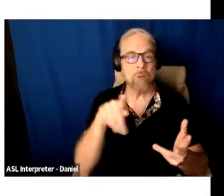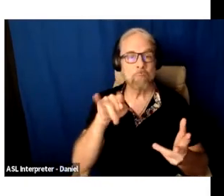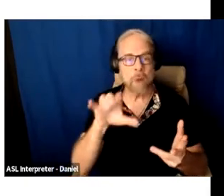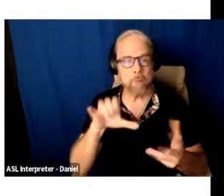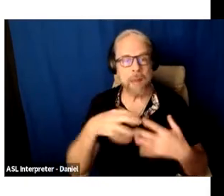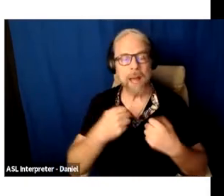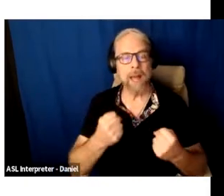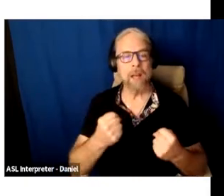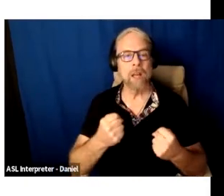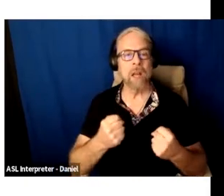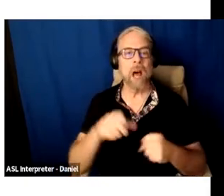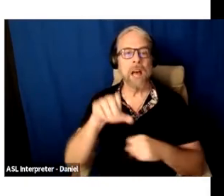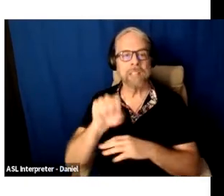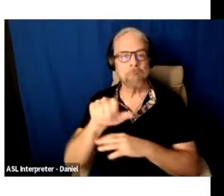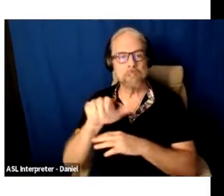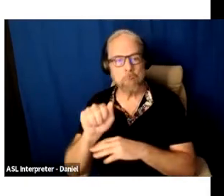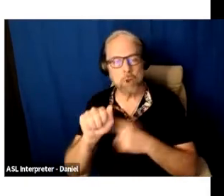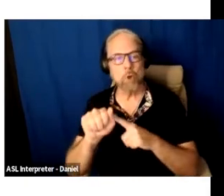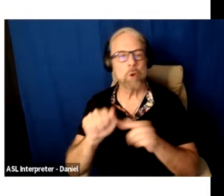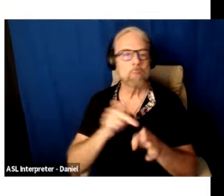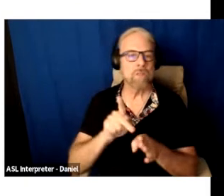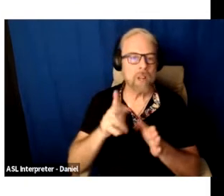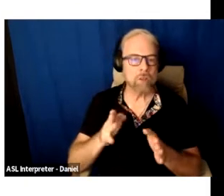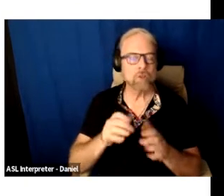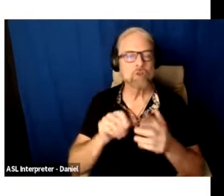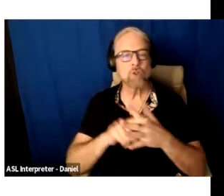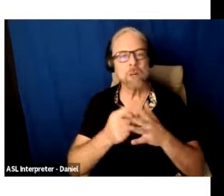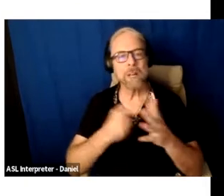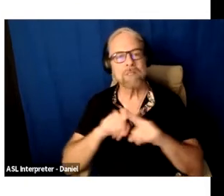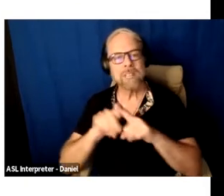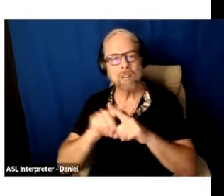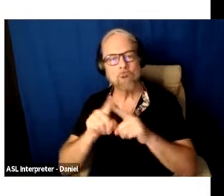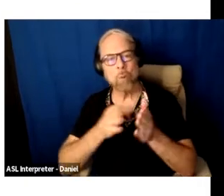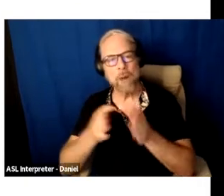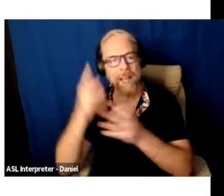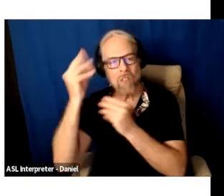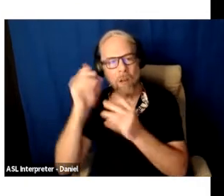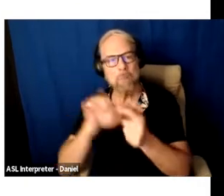and substance abuse professionals are starting to have ways of thinking about trauma.